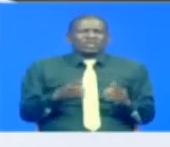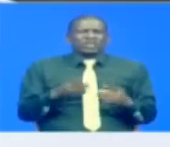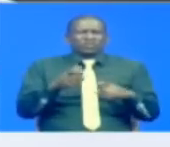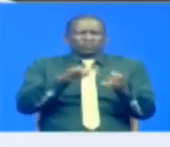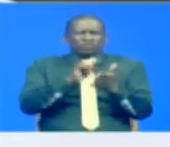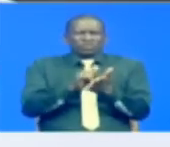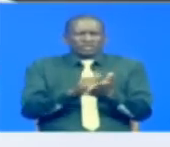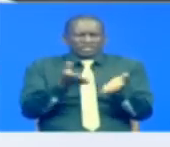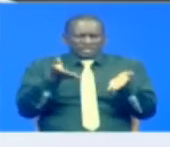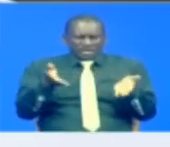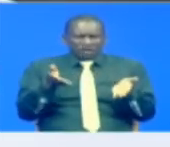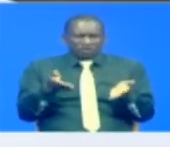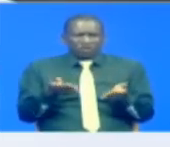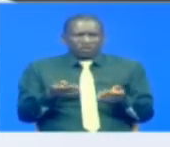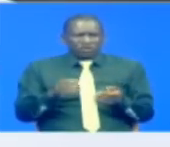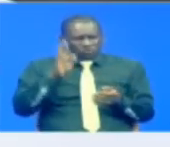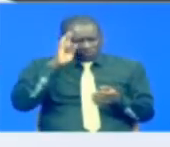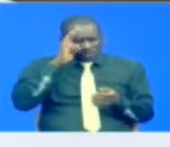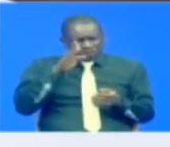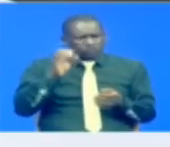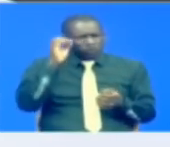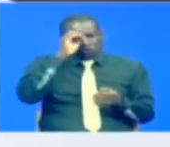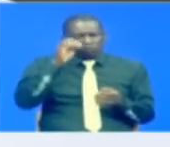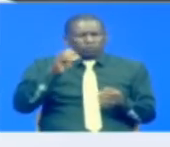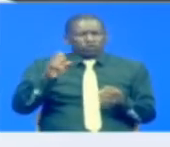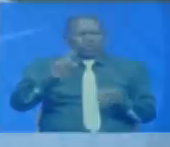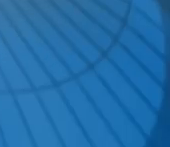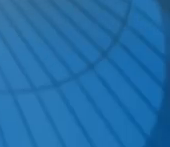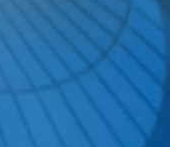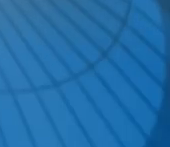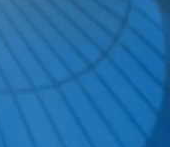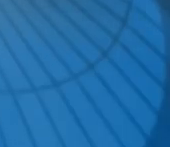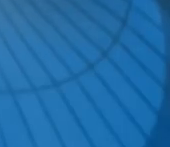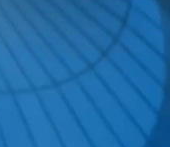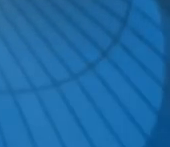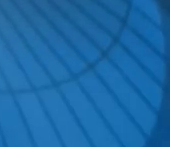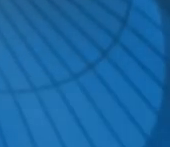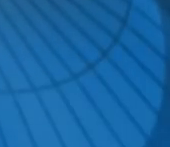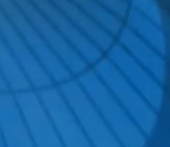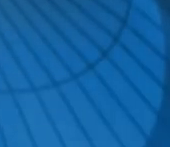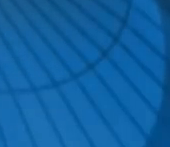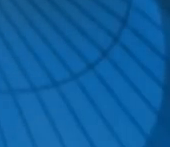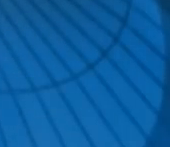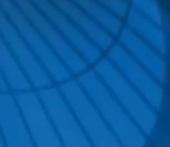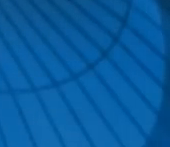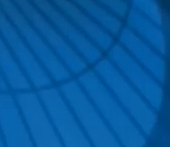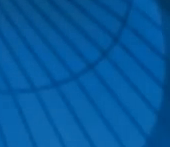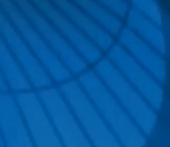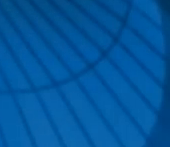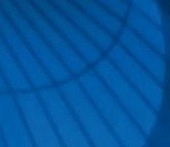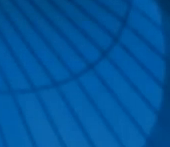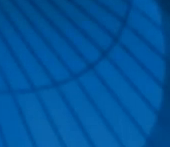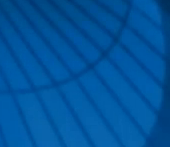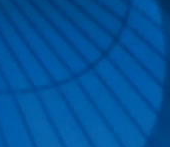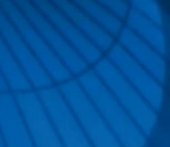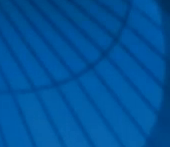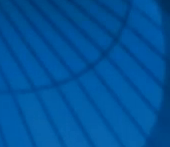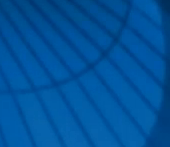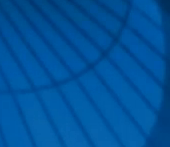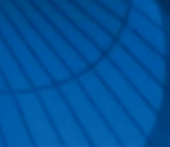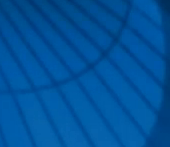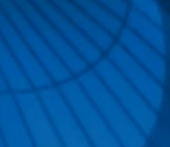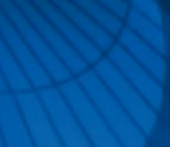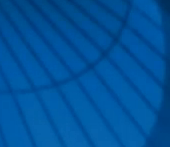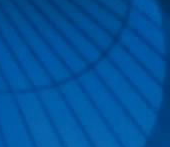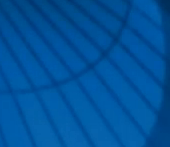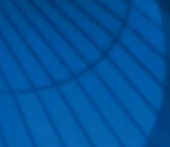let's now remind you of our opinion count question, and it relates to our top story on the broadcast tonight. We are